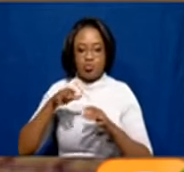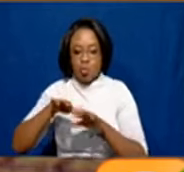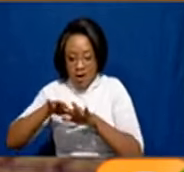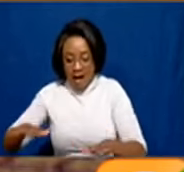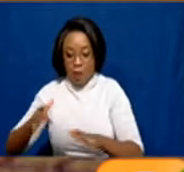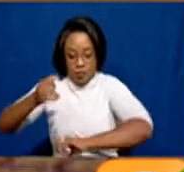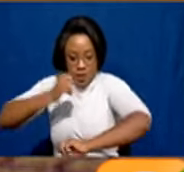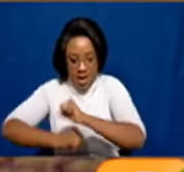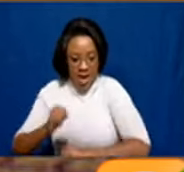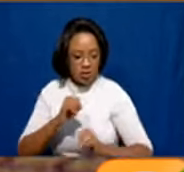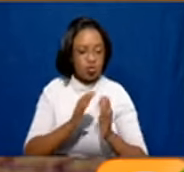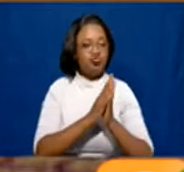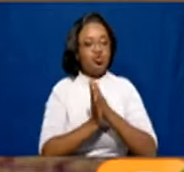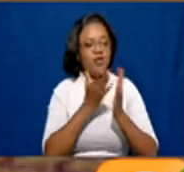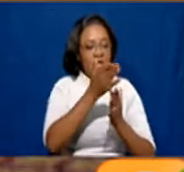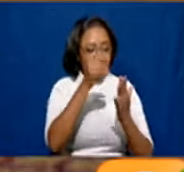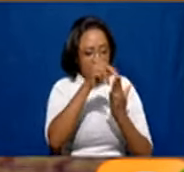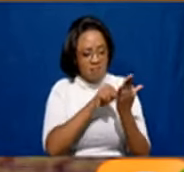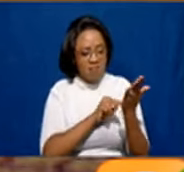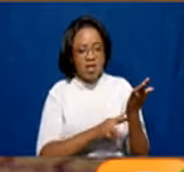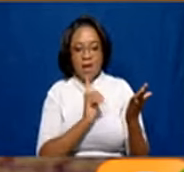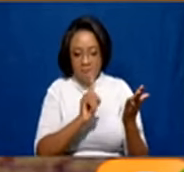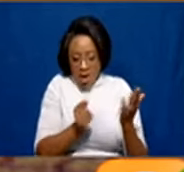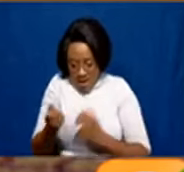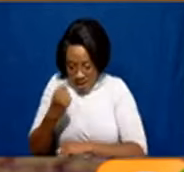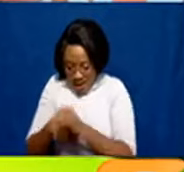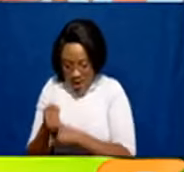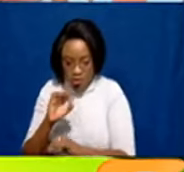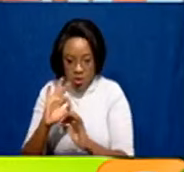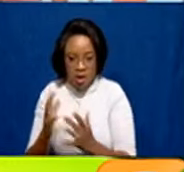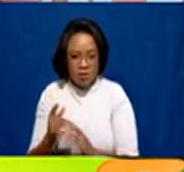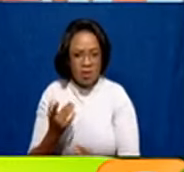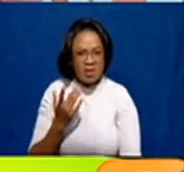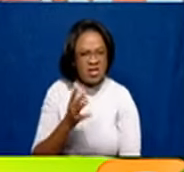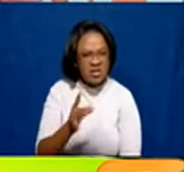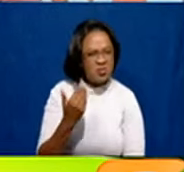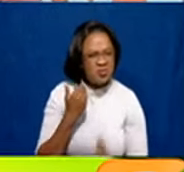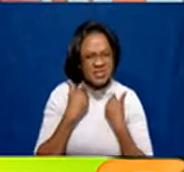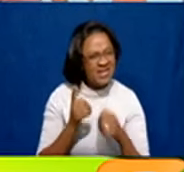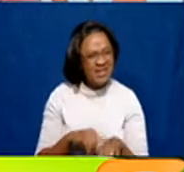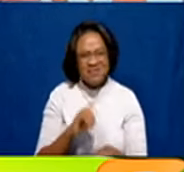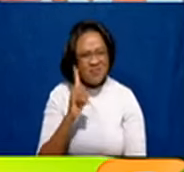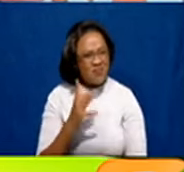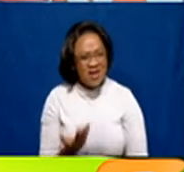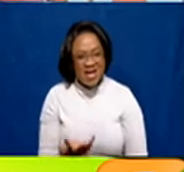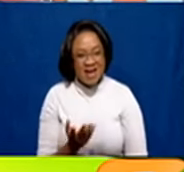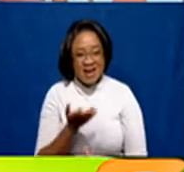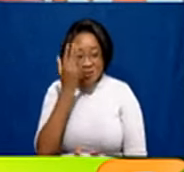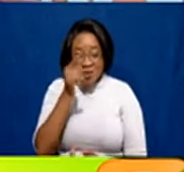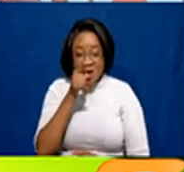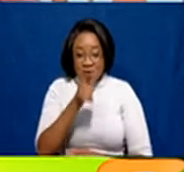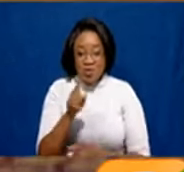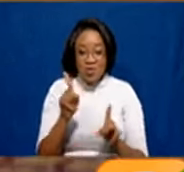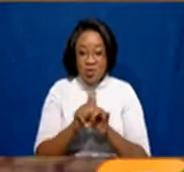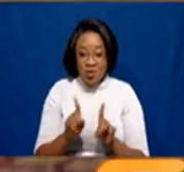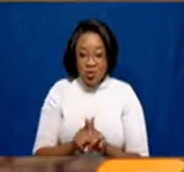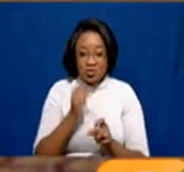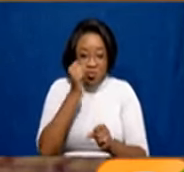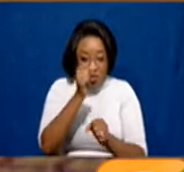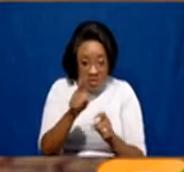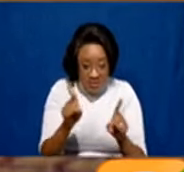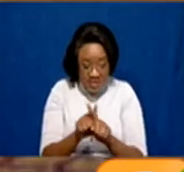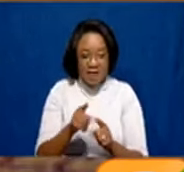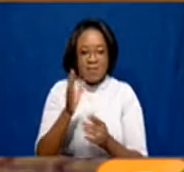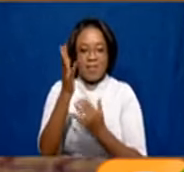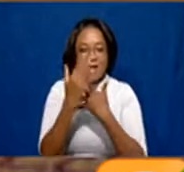on-the-ground action so that we can have something for our younger people. I wonder when you actually sleep, Charlene, because... You also are the blood ambassador